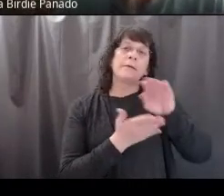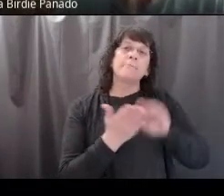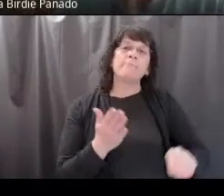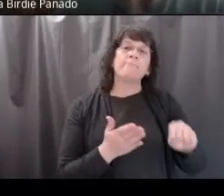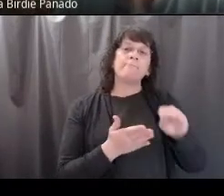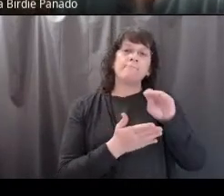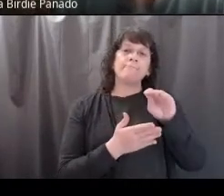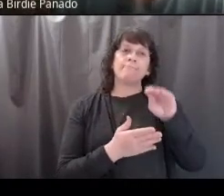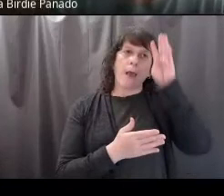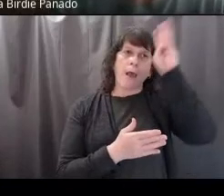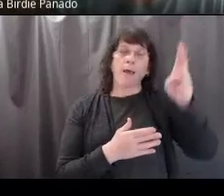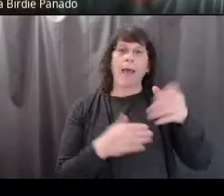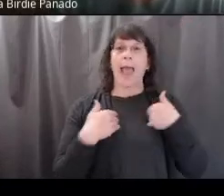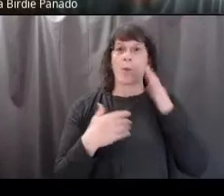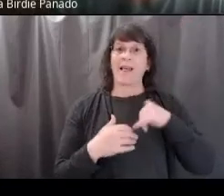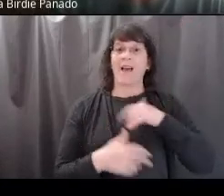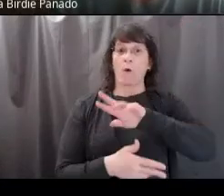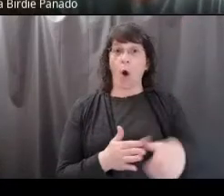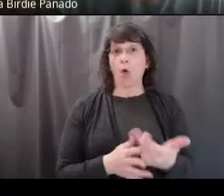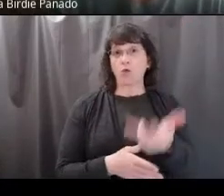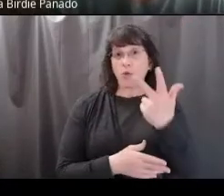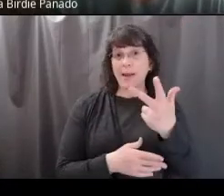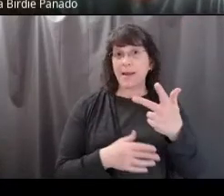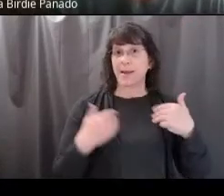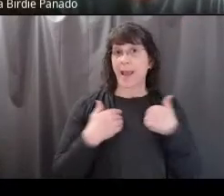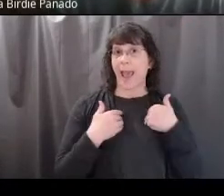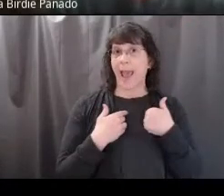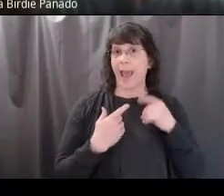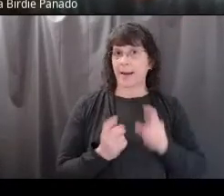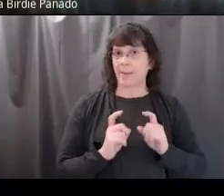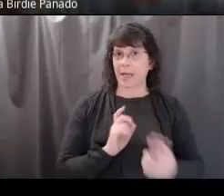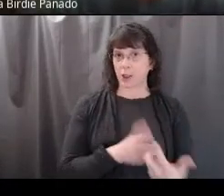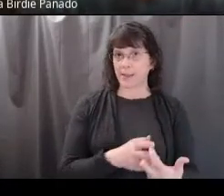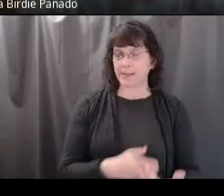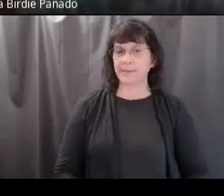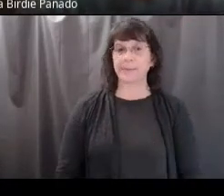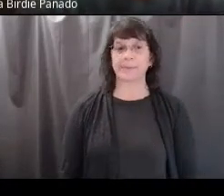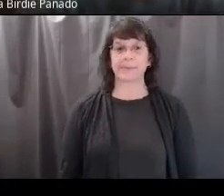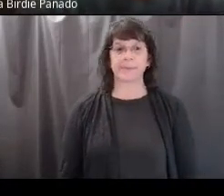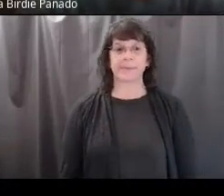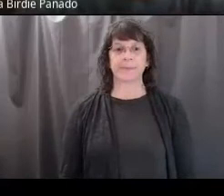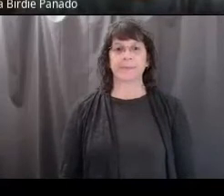animal that would have all 3 of those adaptations.